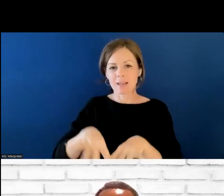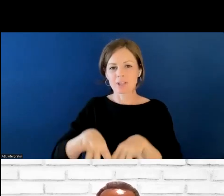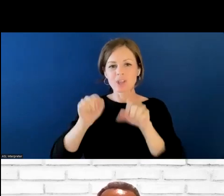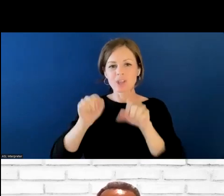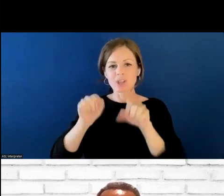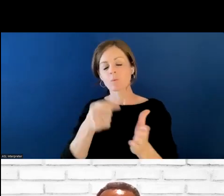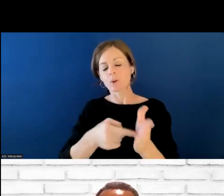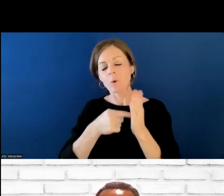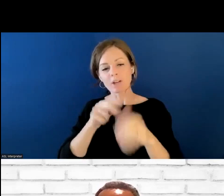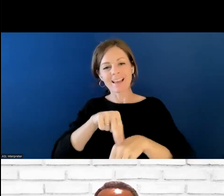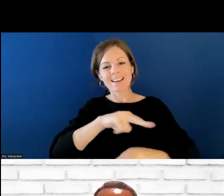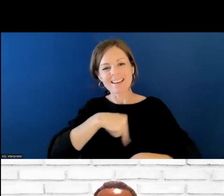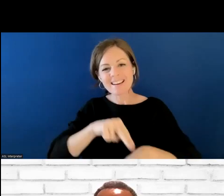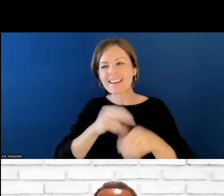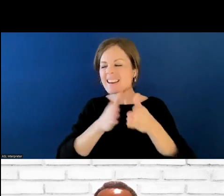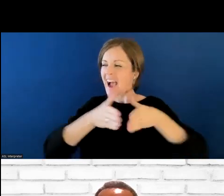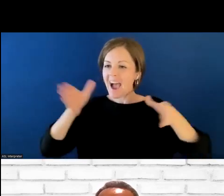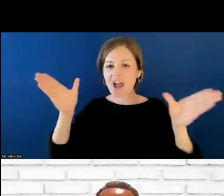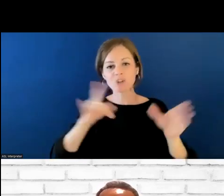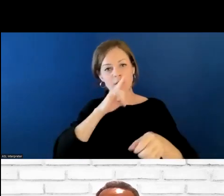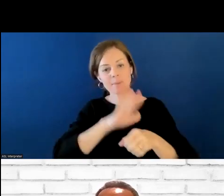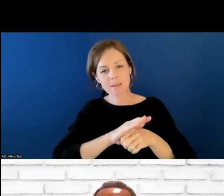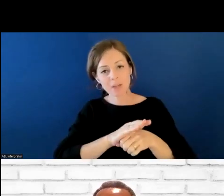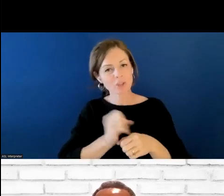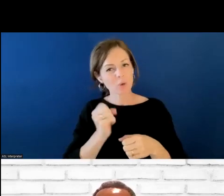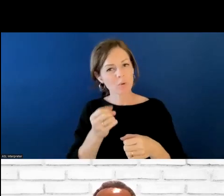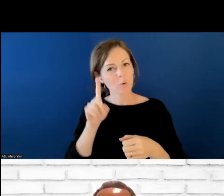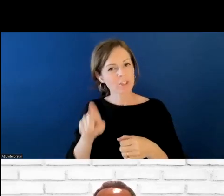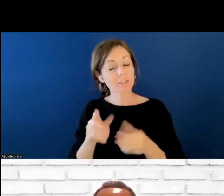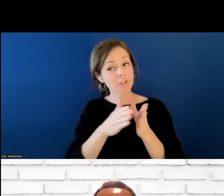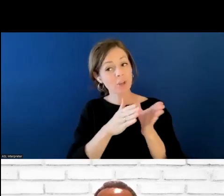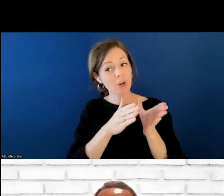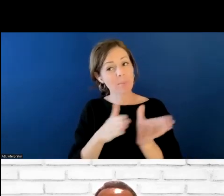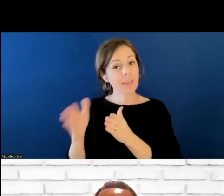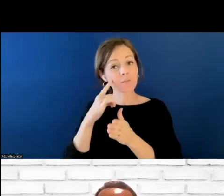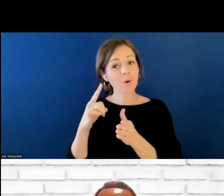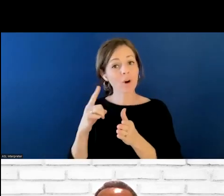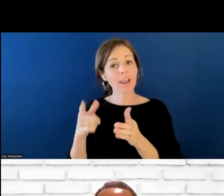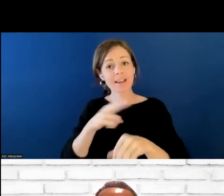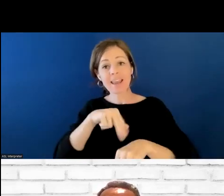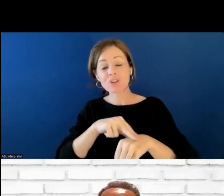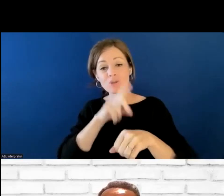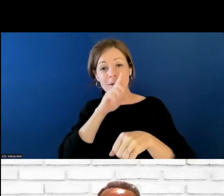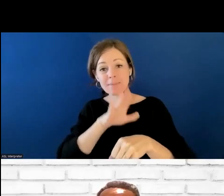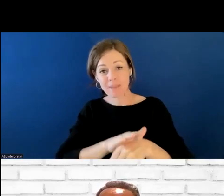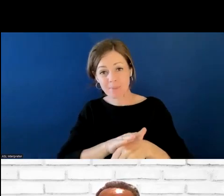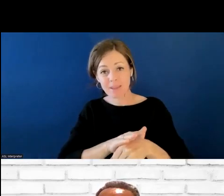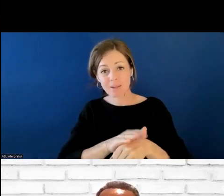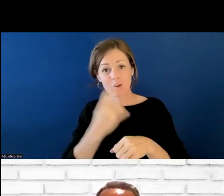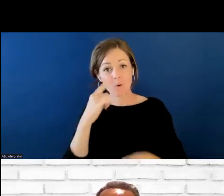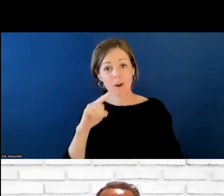national commitment. And they're asking, is there a plan for a major national commitment for